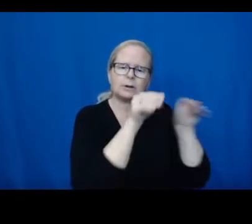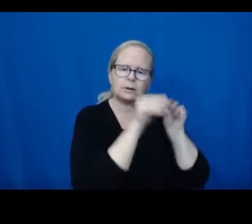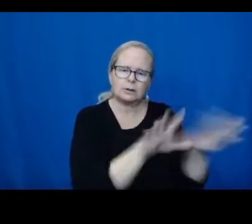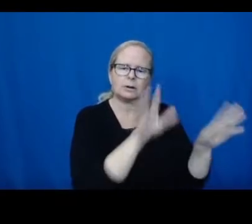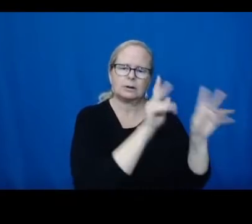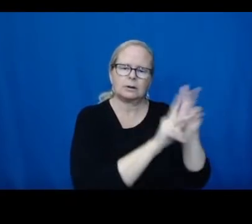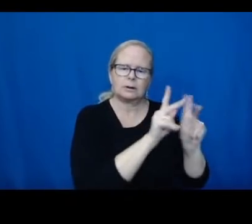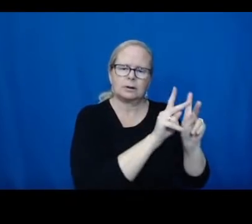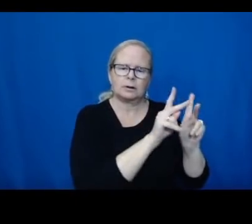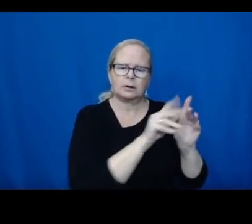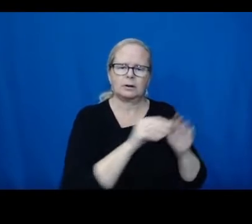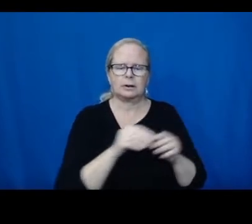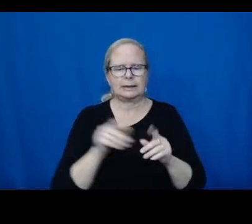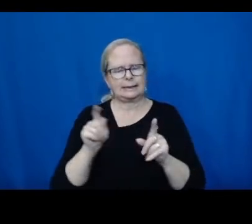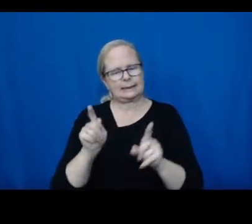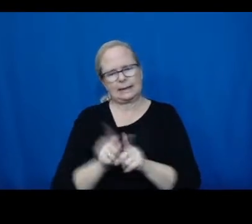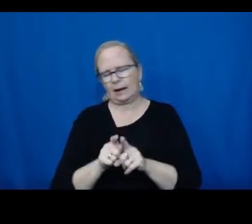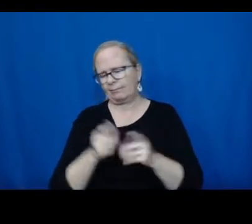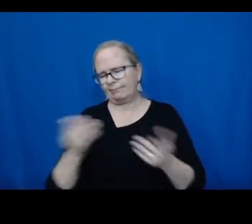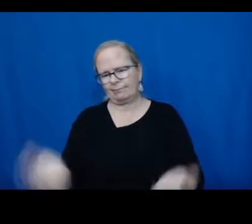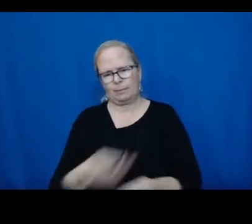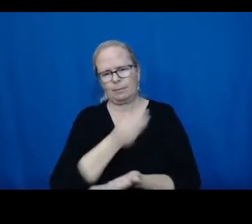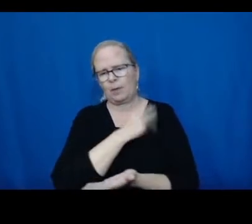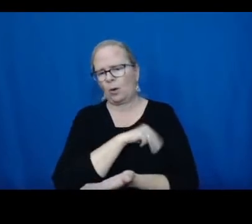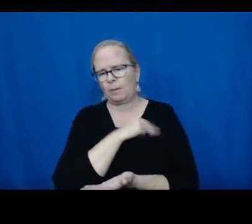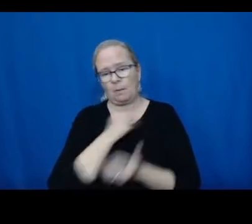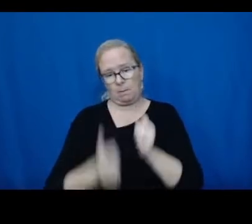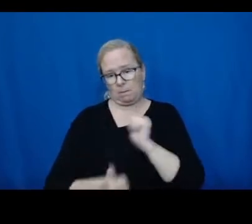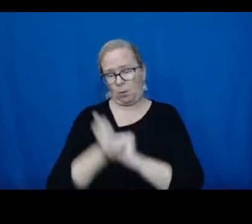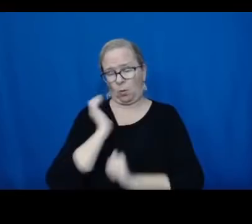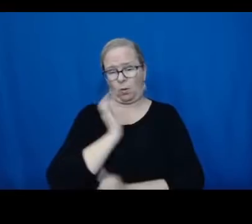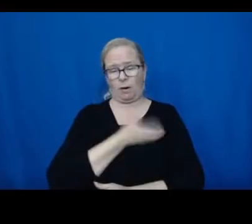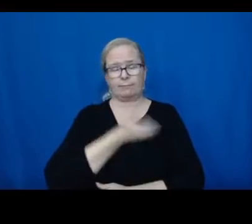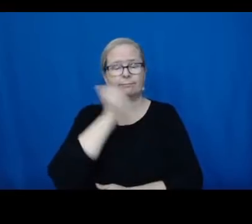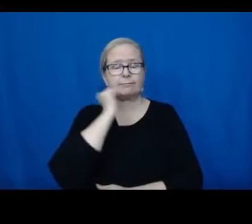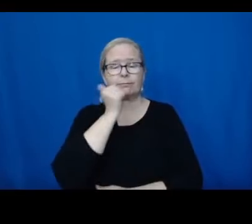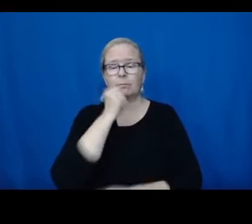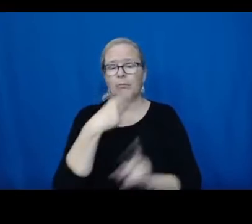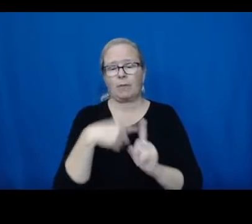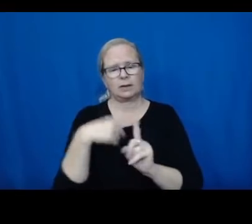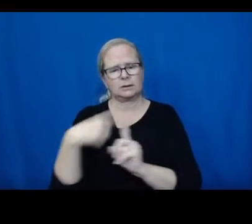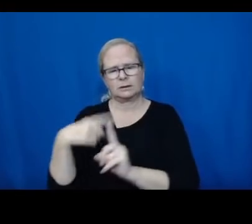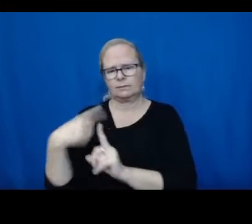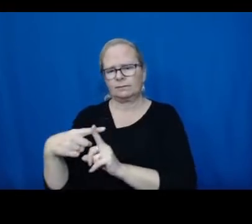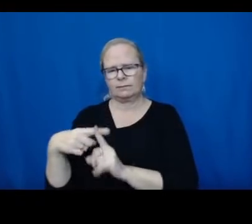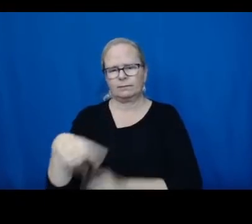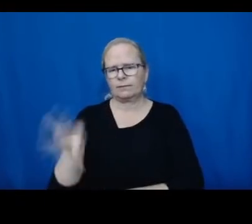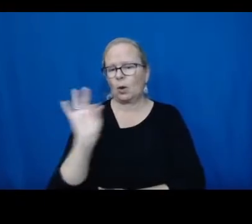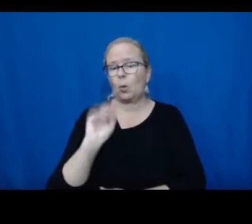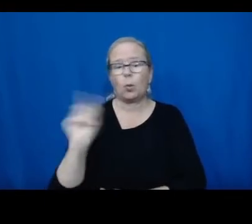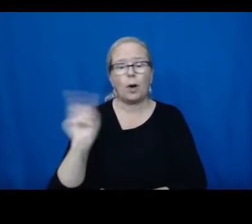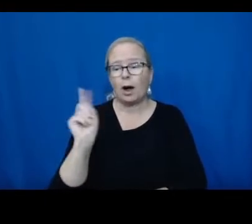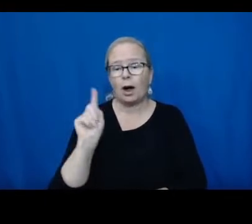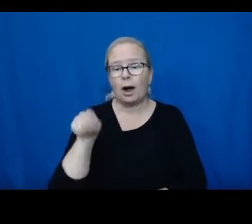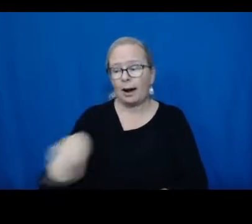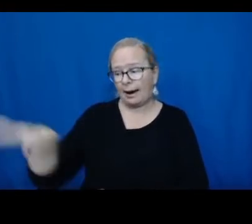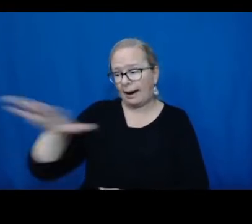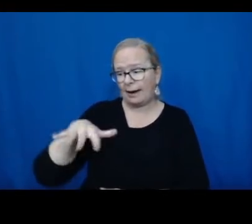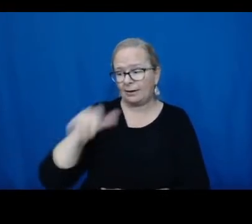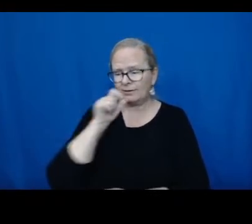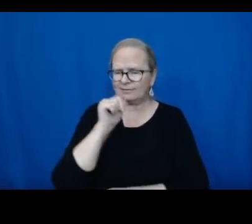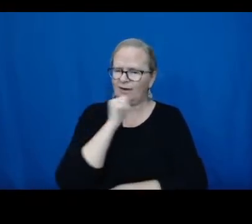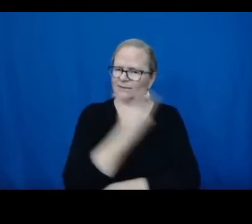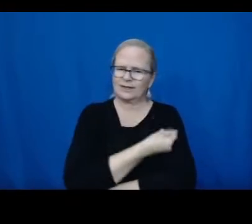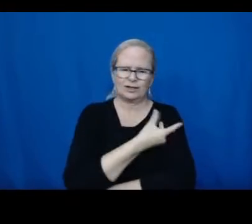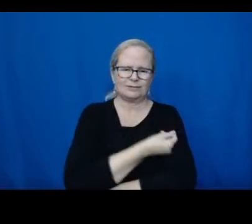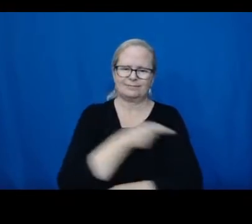not yet been vaccinated. But really, there's just a tremendous message there looking at the difference. We